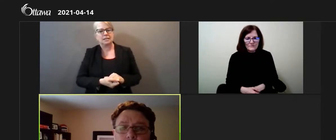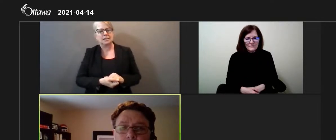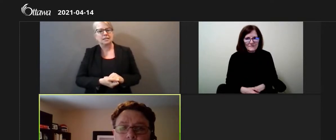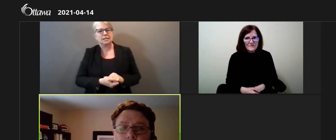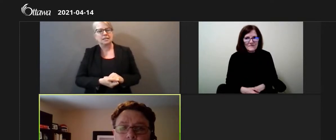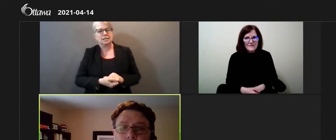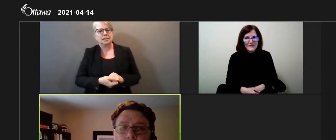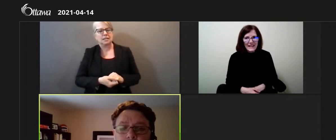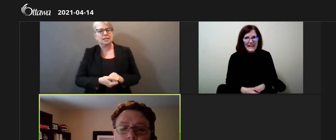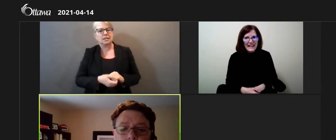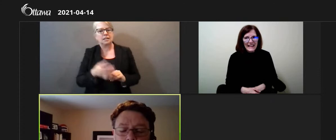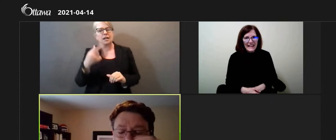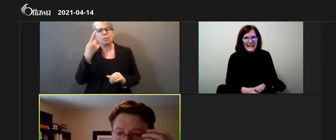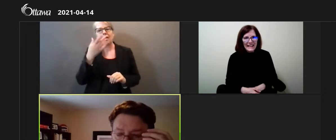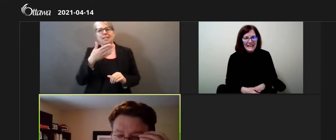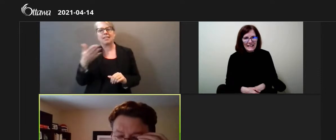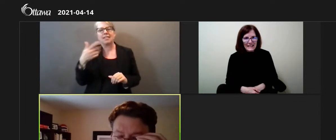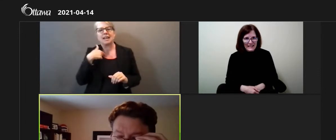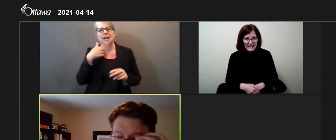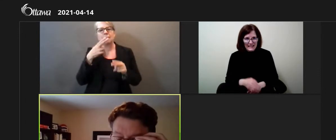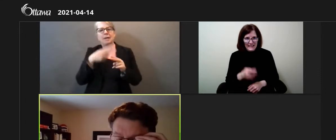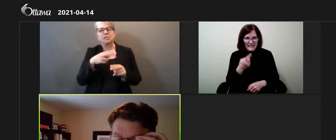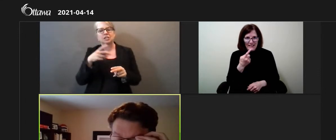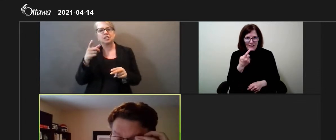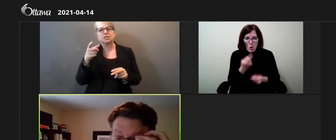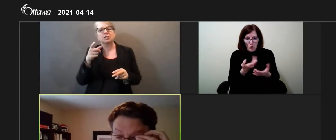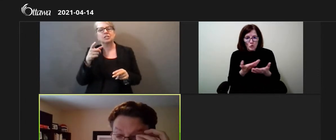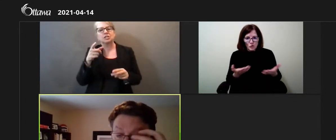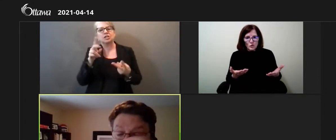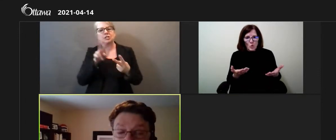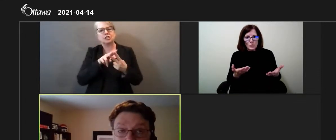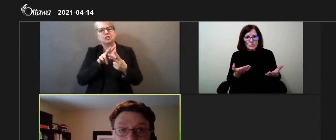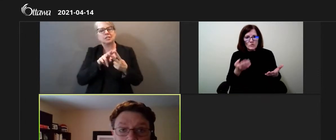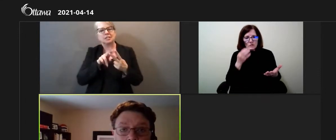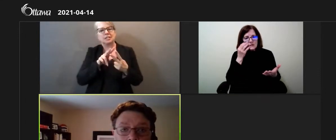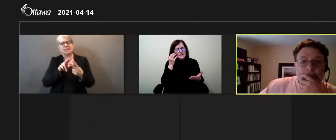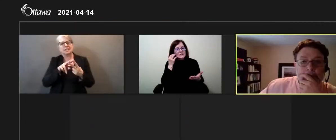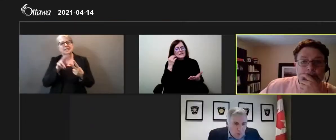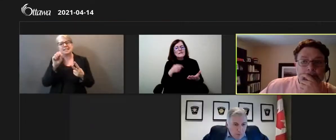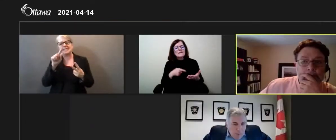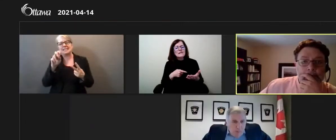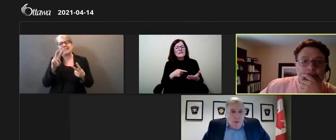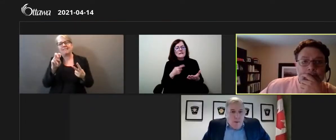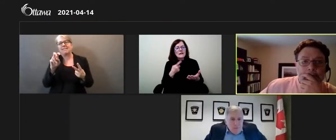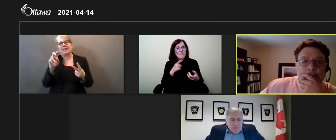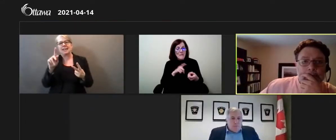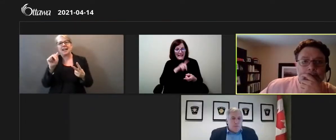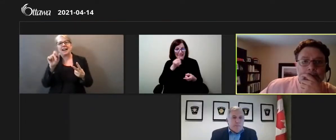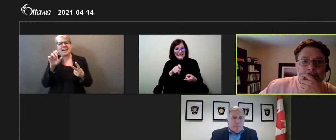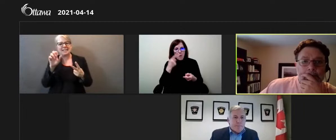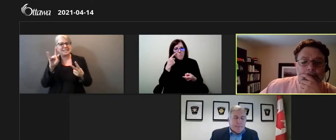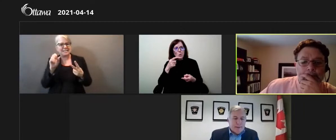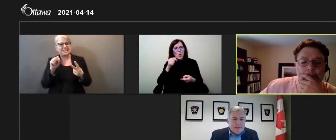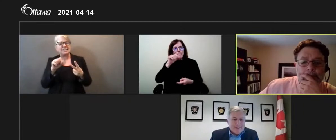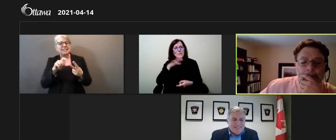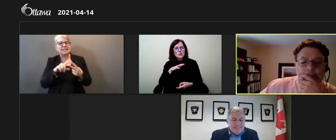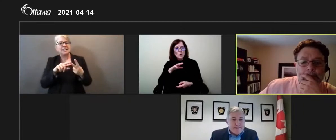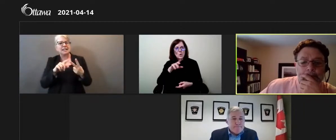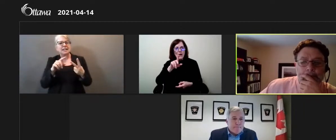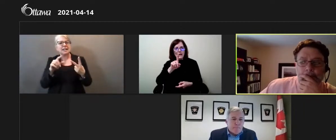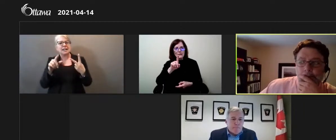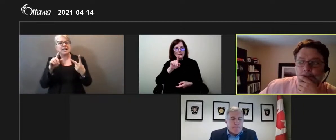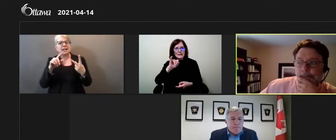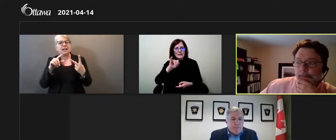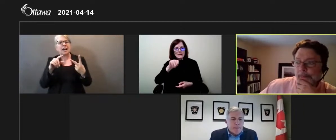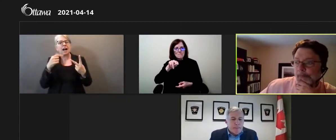one thing I will mention, and I think to Mr. Damani and to Steve Kanalakis, if he's listening, I would love to see staffing